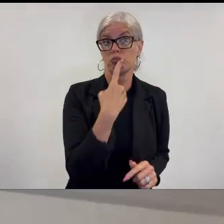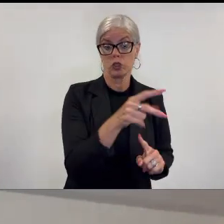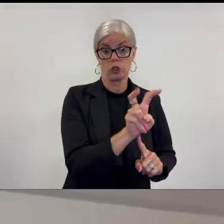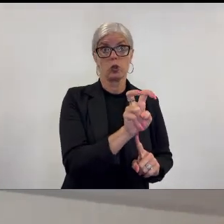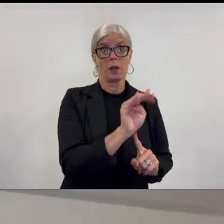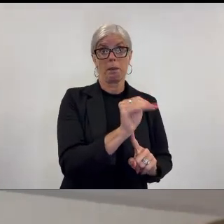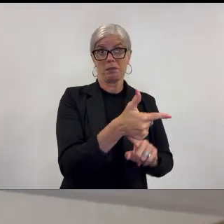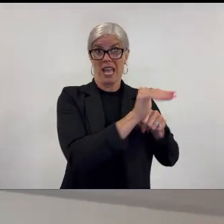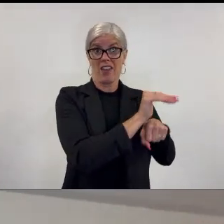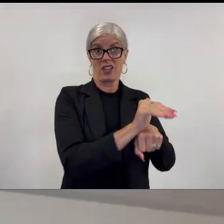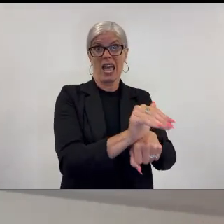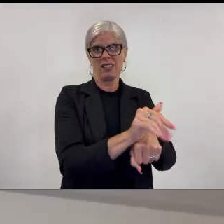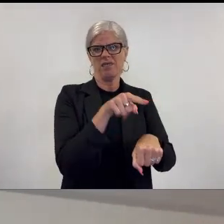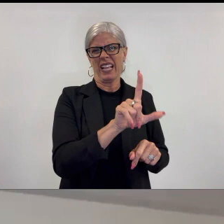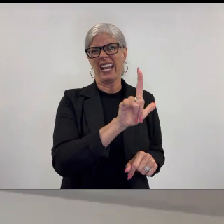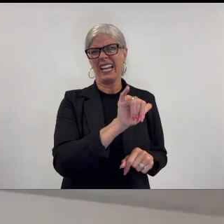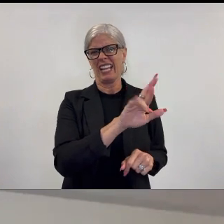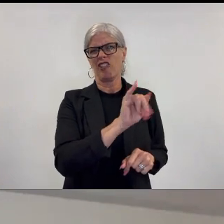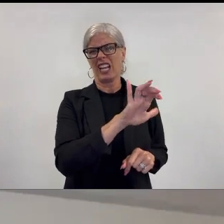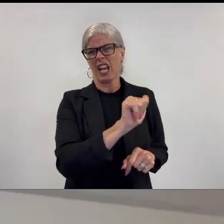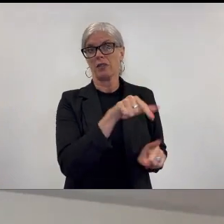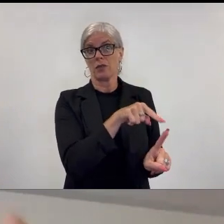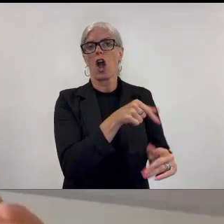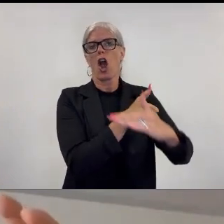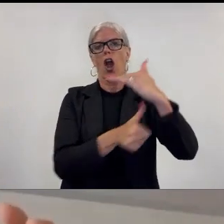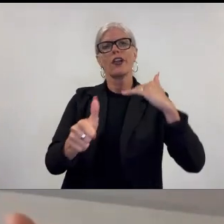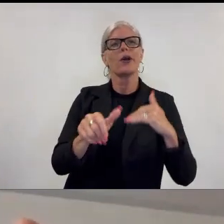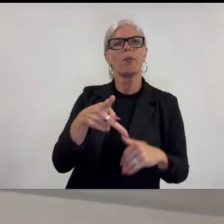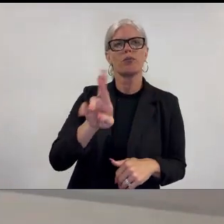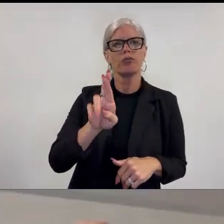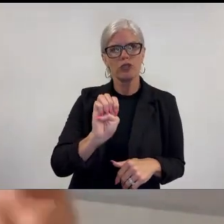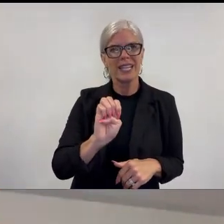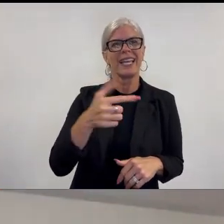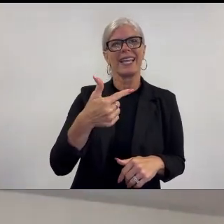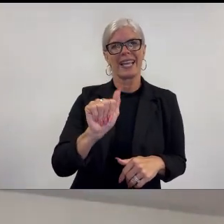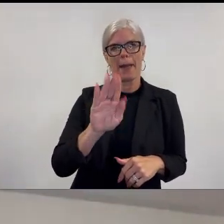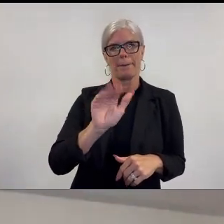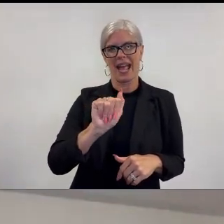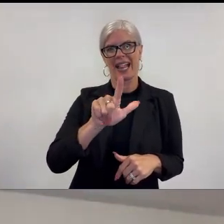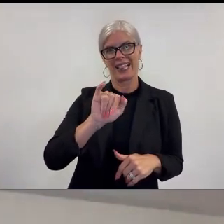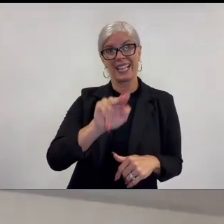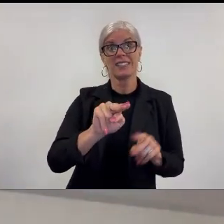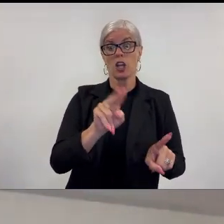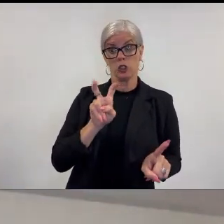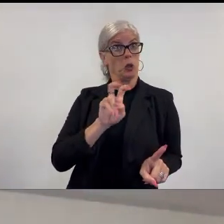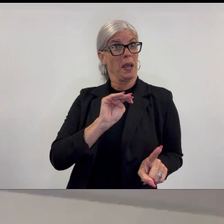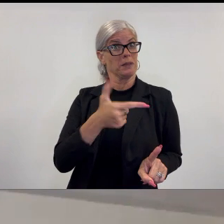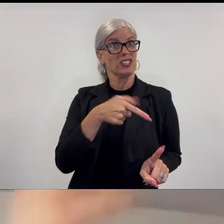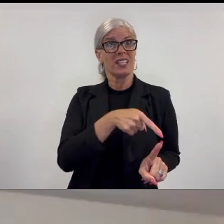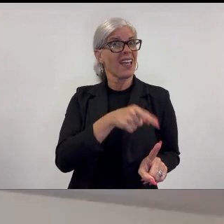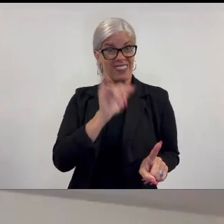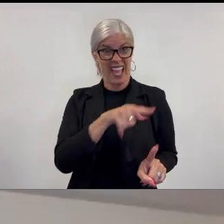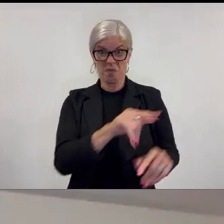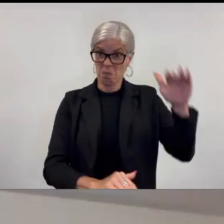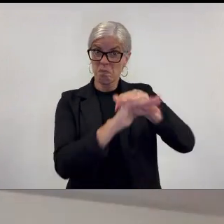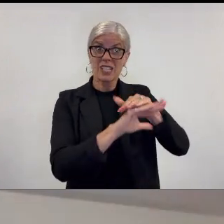It's 600 and it's 3 times a day intervention. So if you only take a little bit of it, it